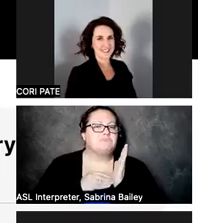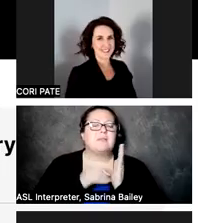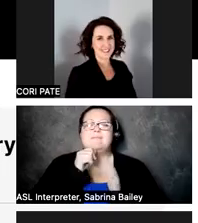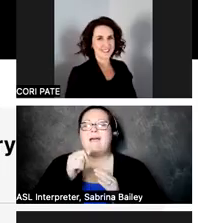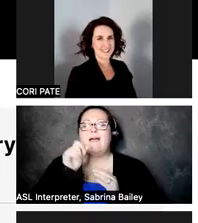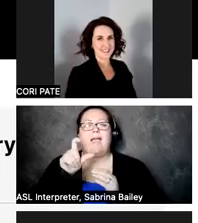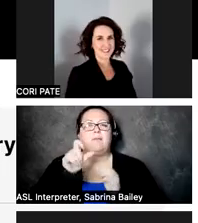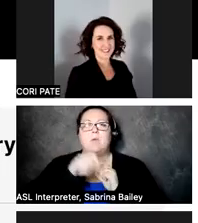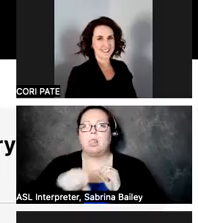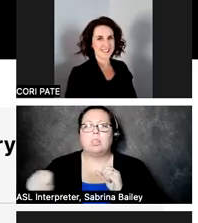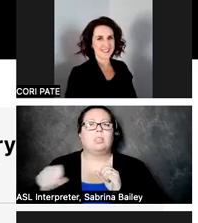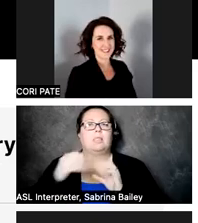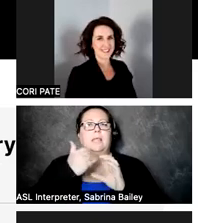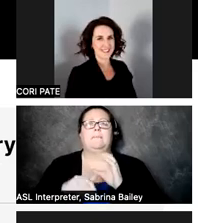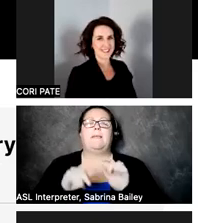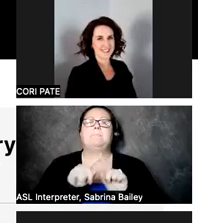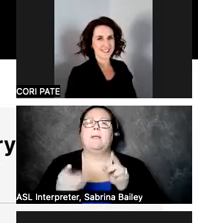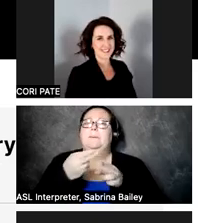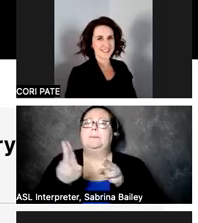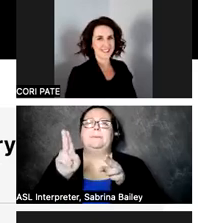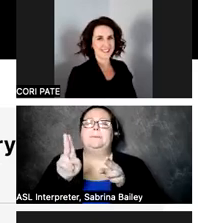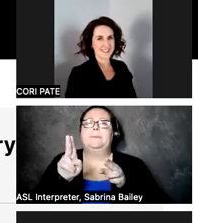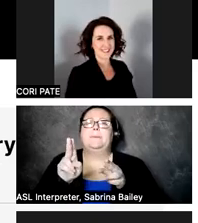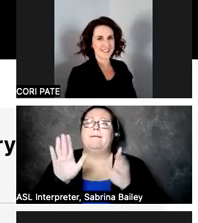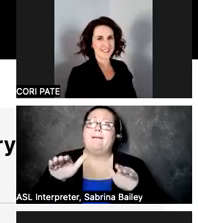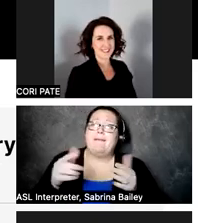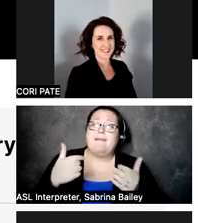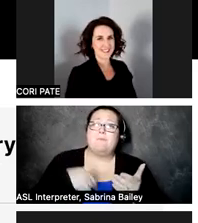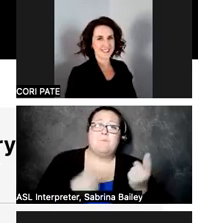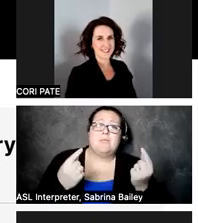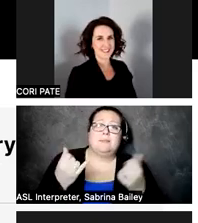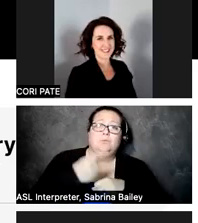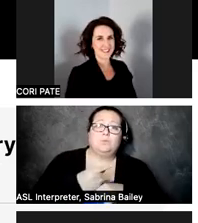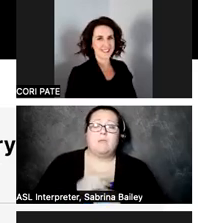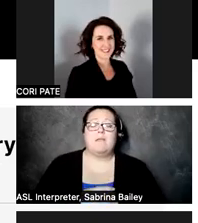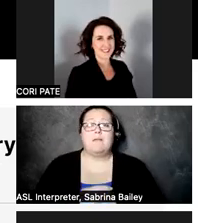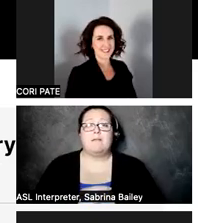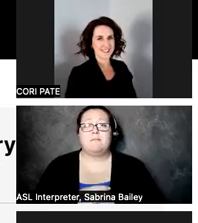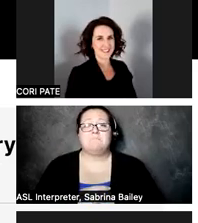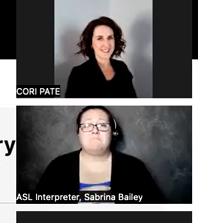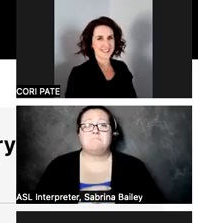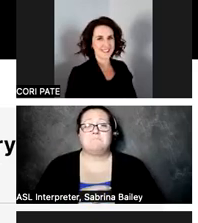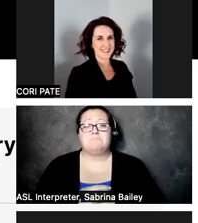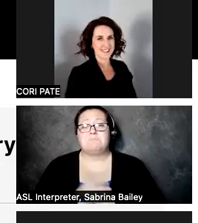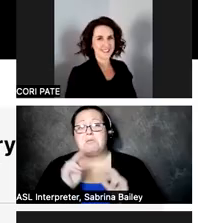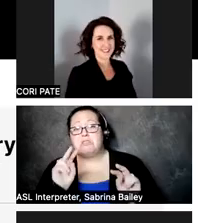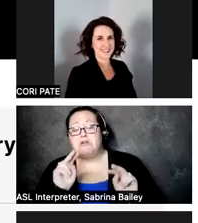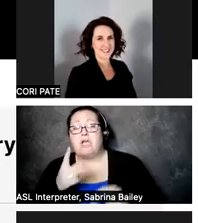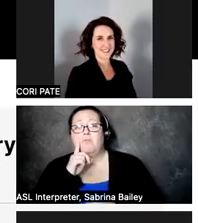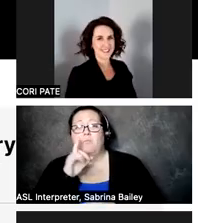long email. It's just quick. Hey, this is what we did today. Keep a lookout for blah, blah,